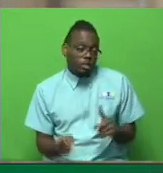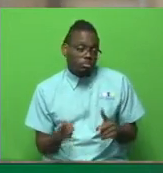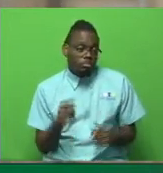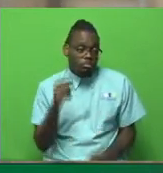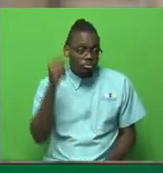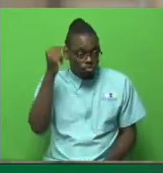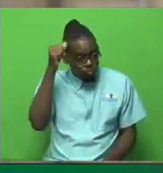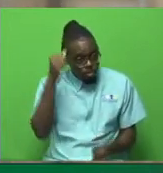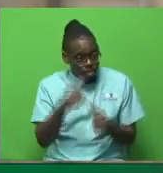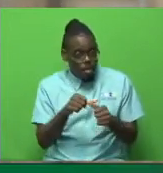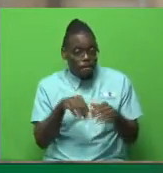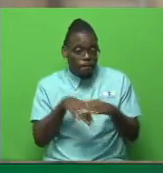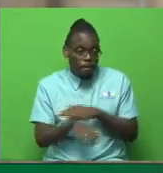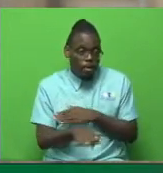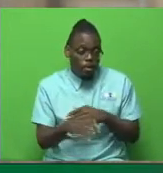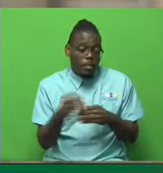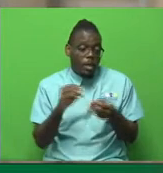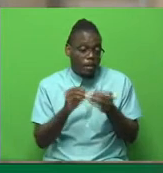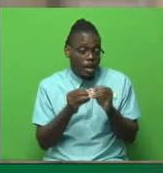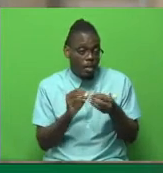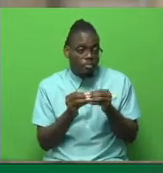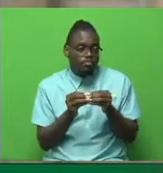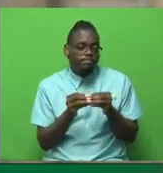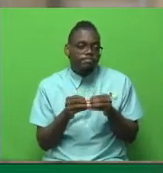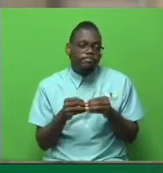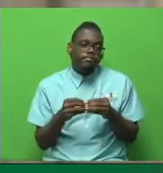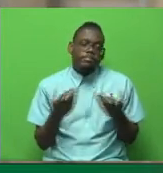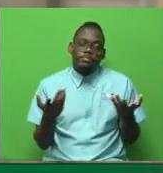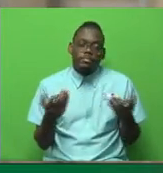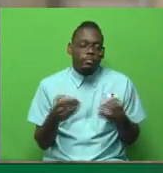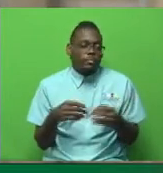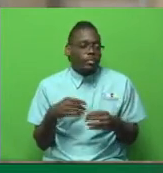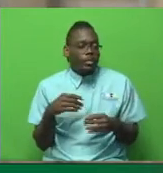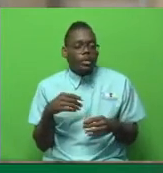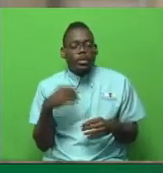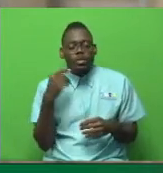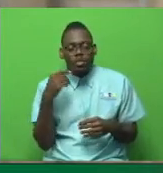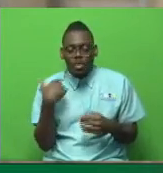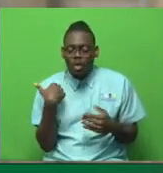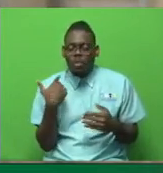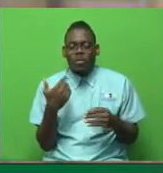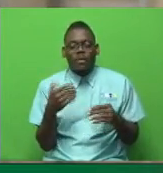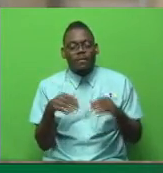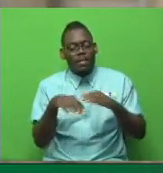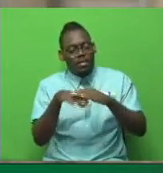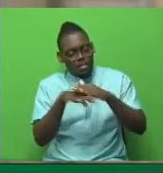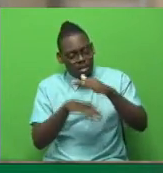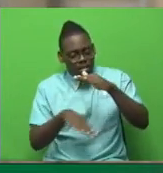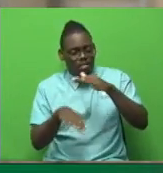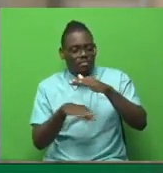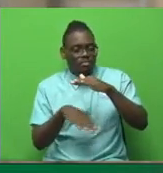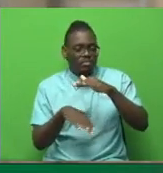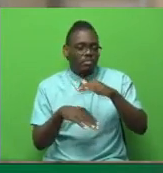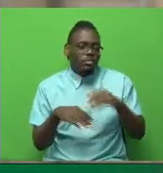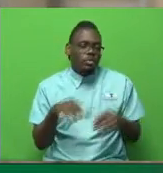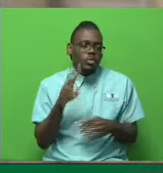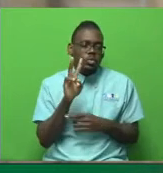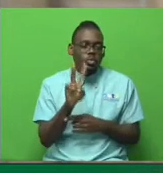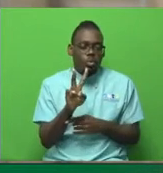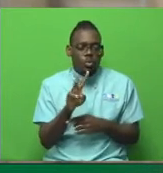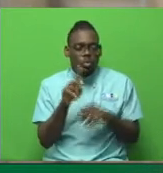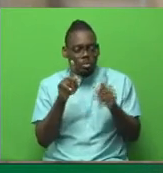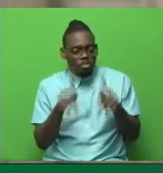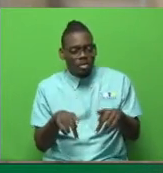is less than two I believe it's around 1.75073 at this point it's less than two so we're not even